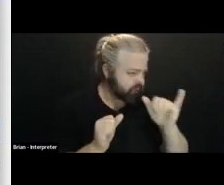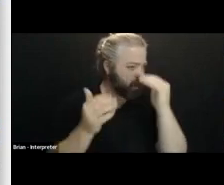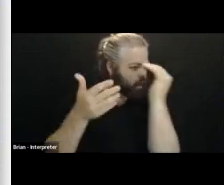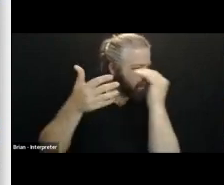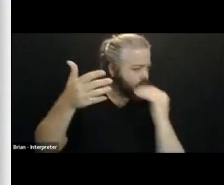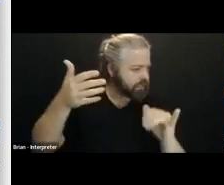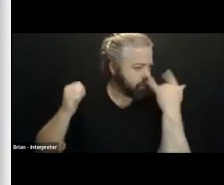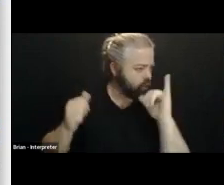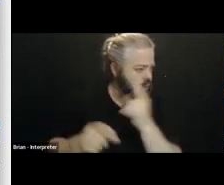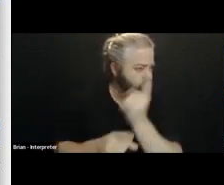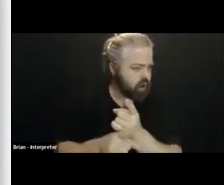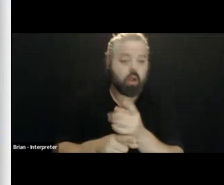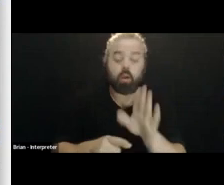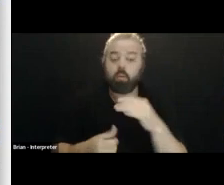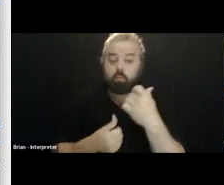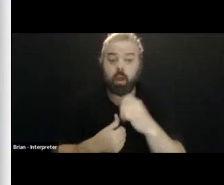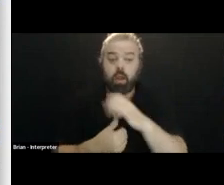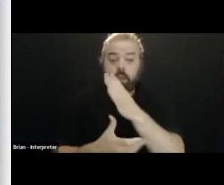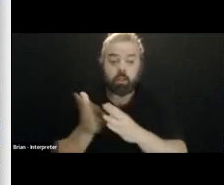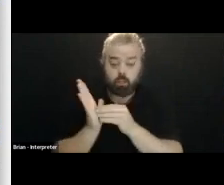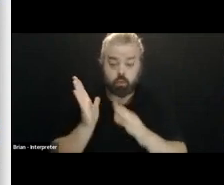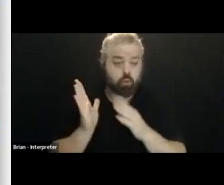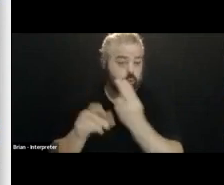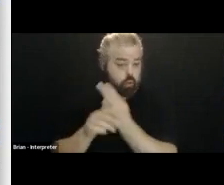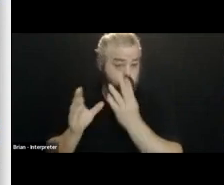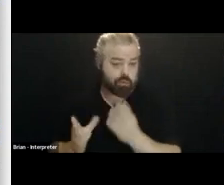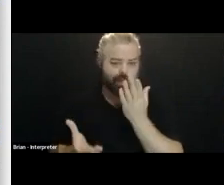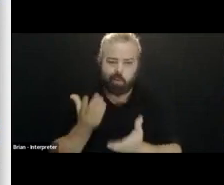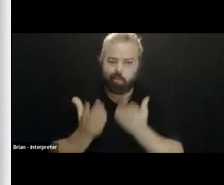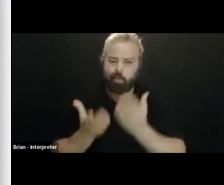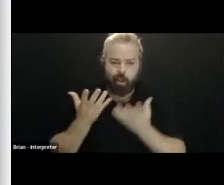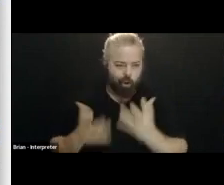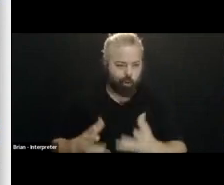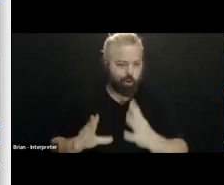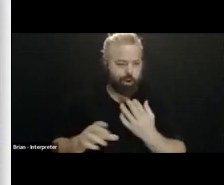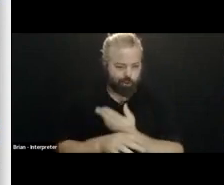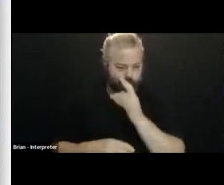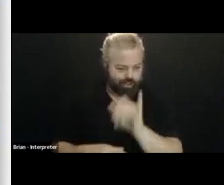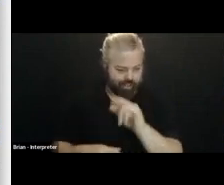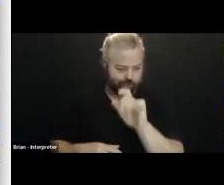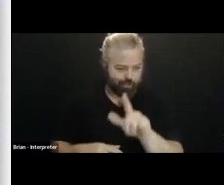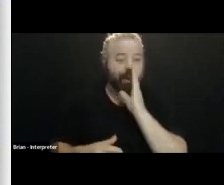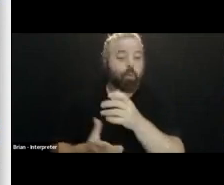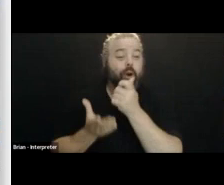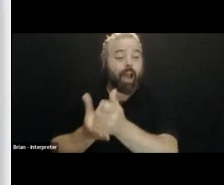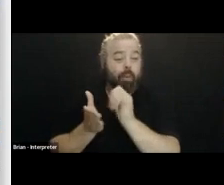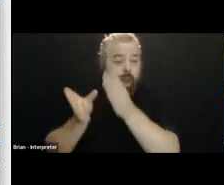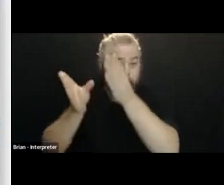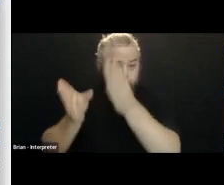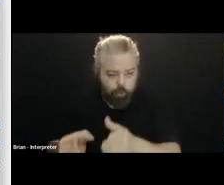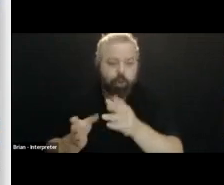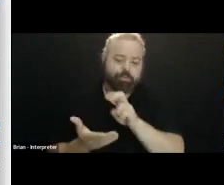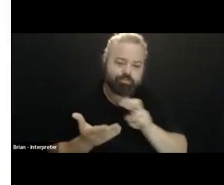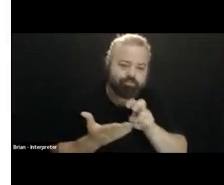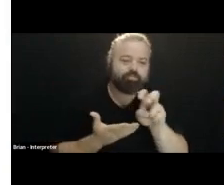remember, some students, some users may be using this tool already, and it will help them navigate your document.